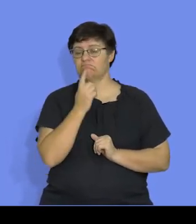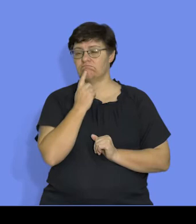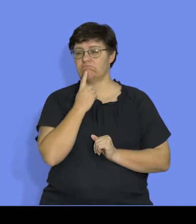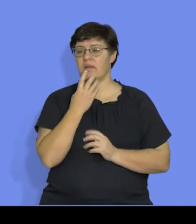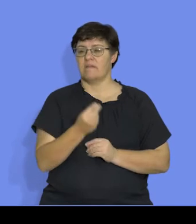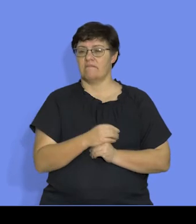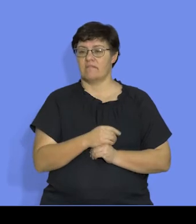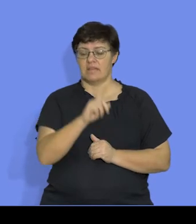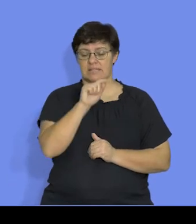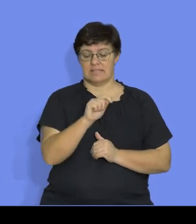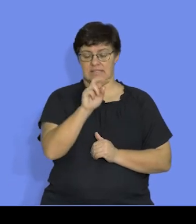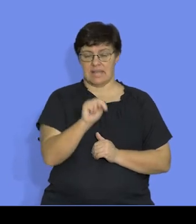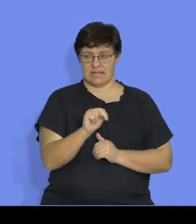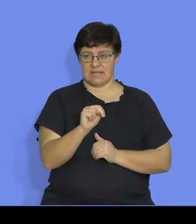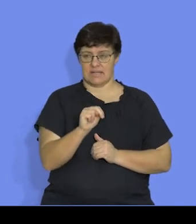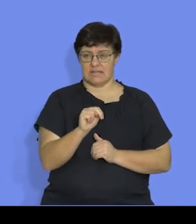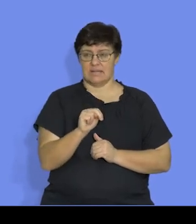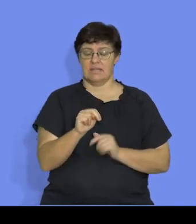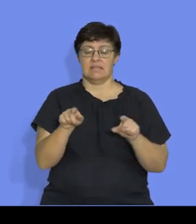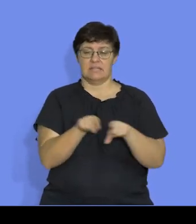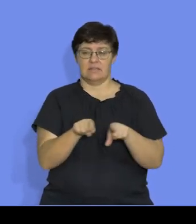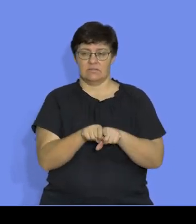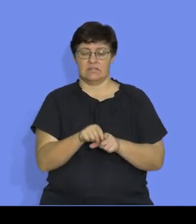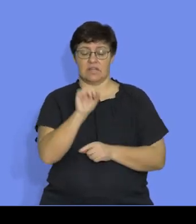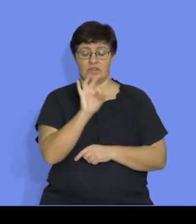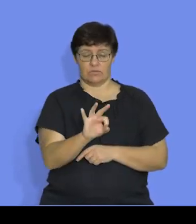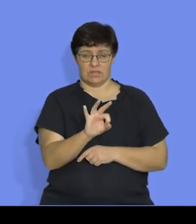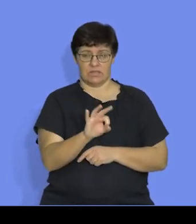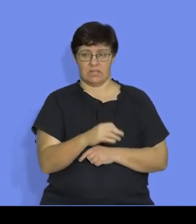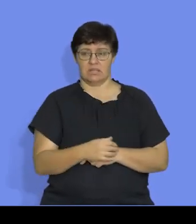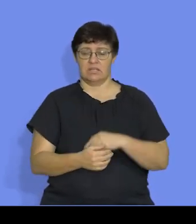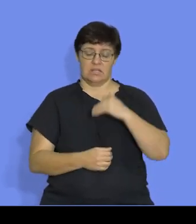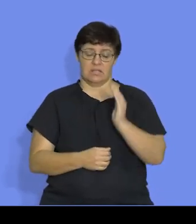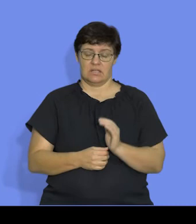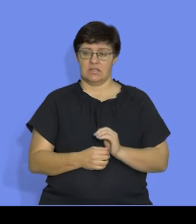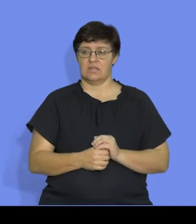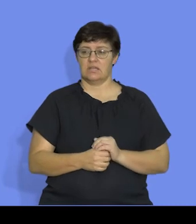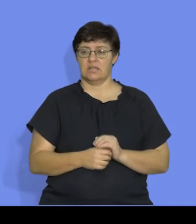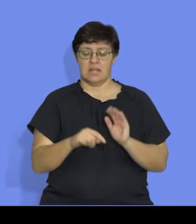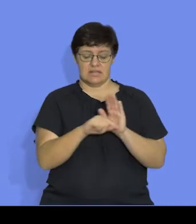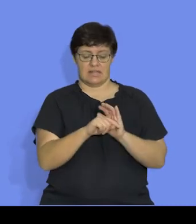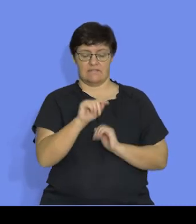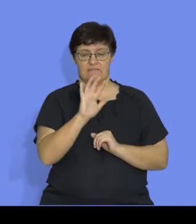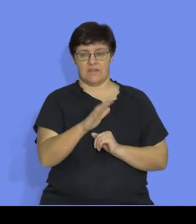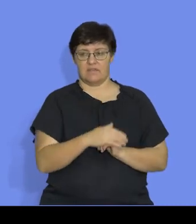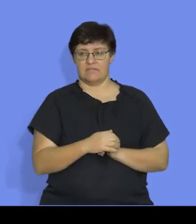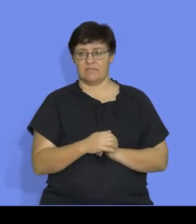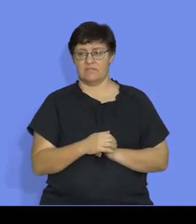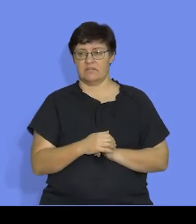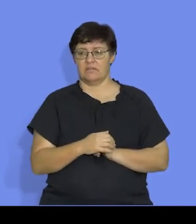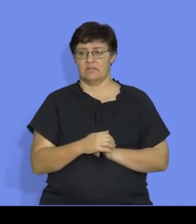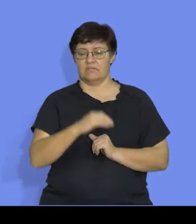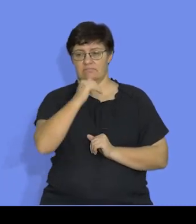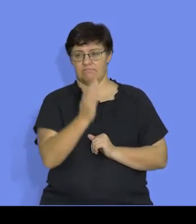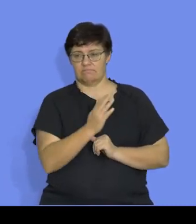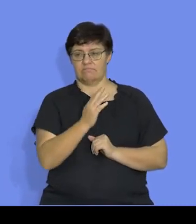to have Tn is equal to 3 times negative 5 to the power